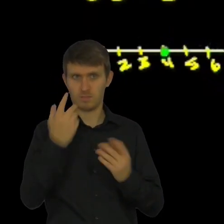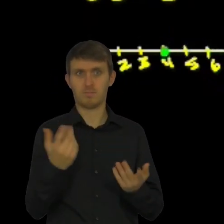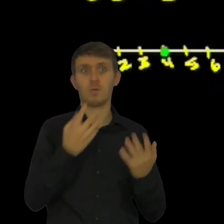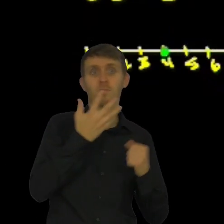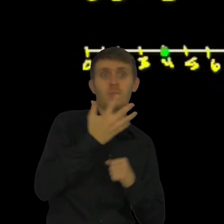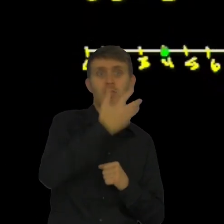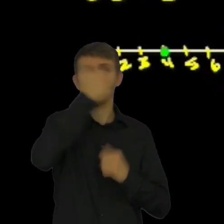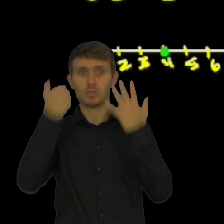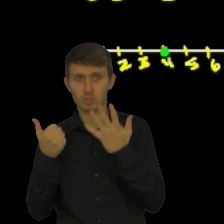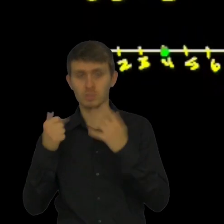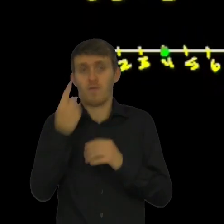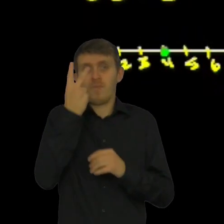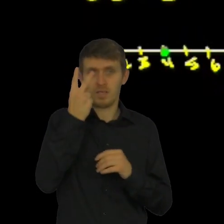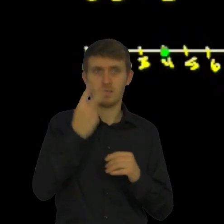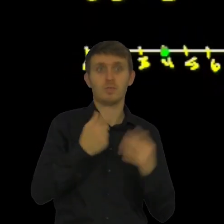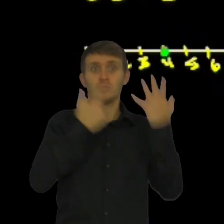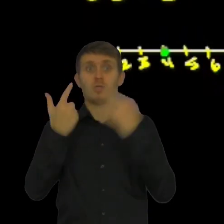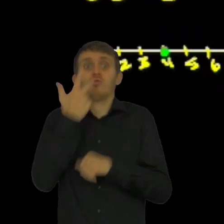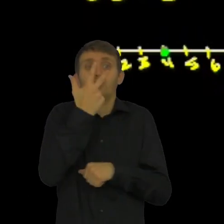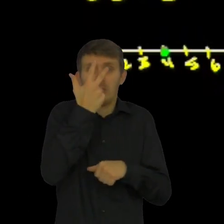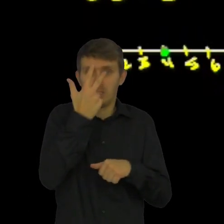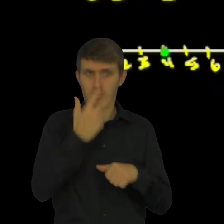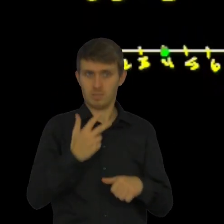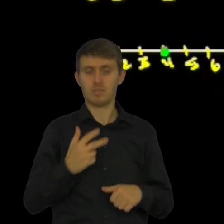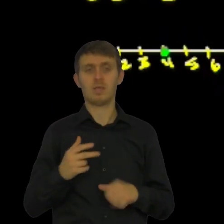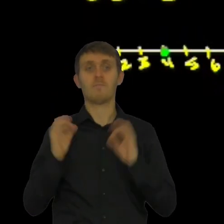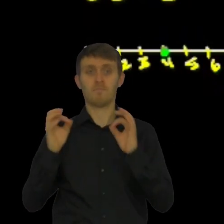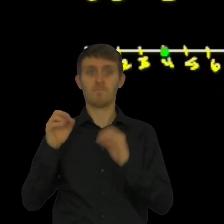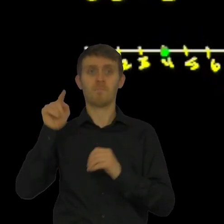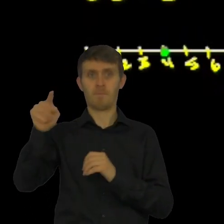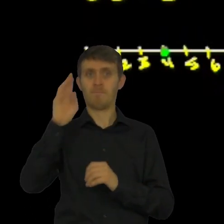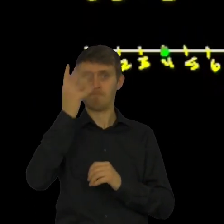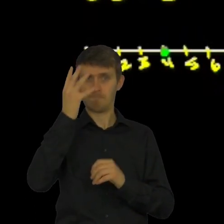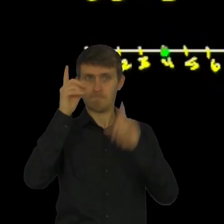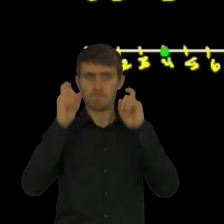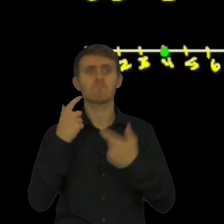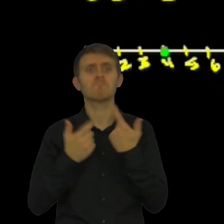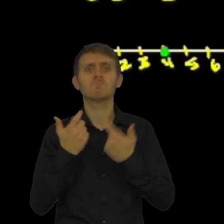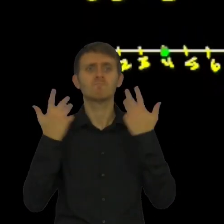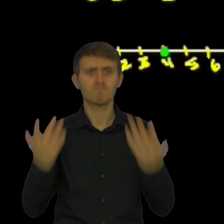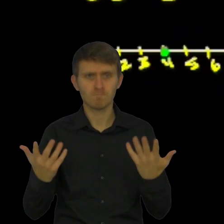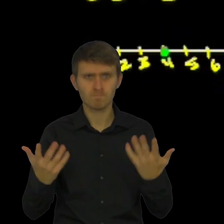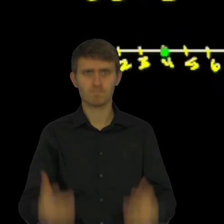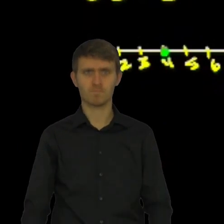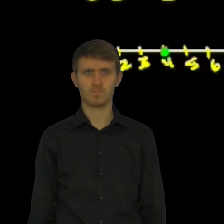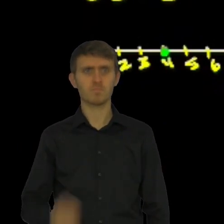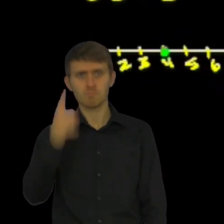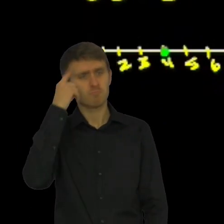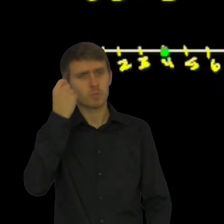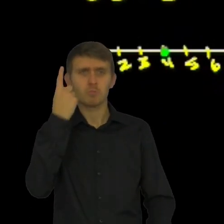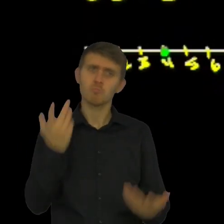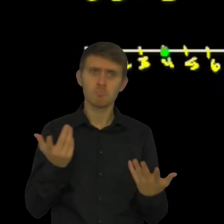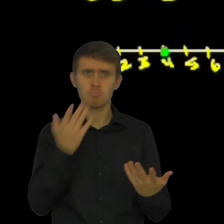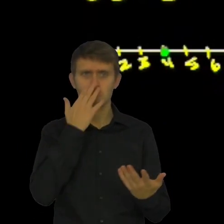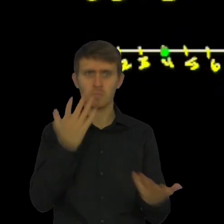seven was three more now we're taking away from four so what do we do what what would you think we do well since we're